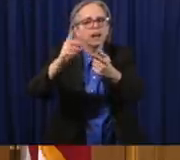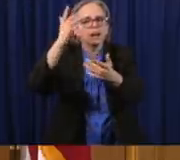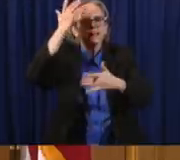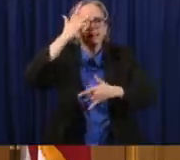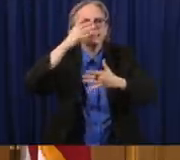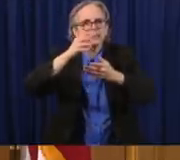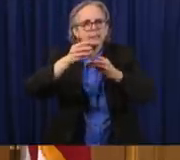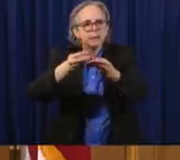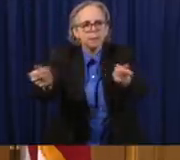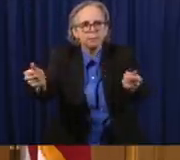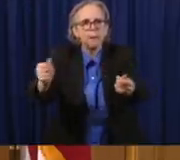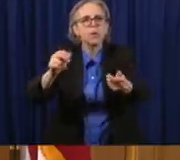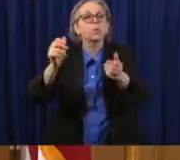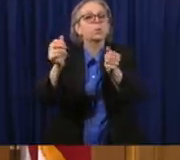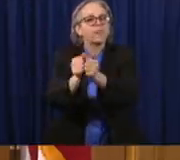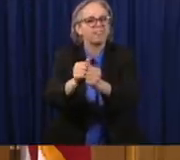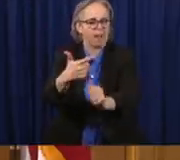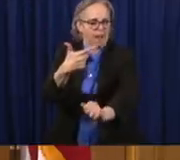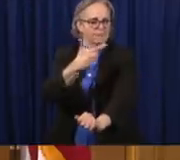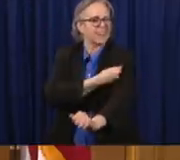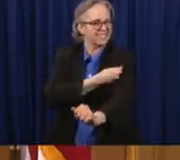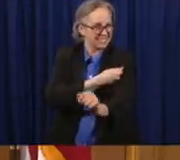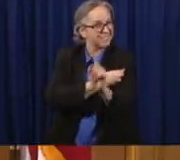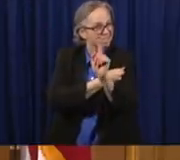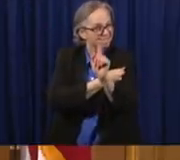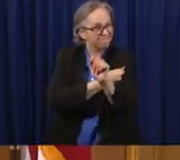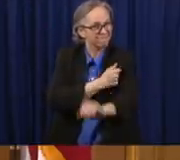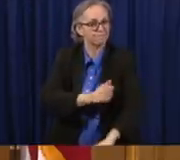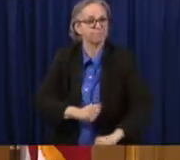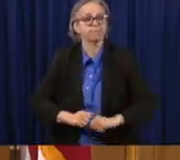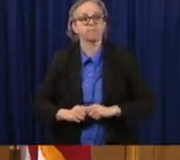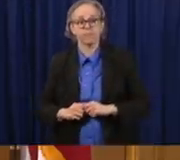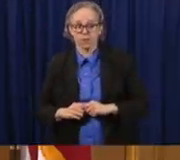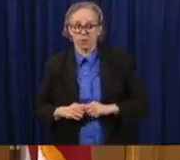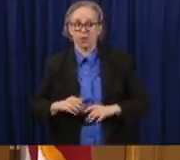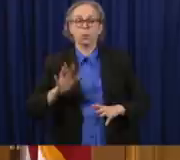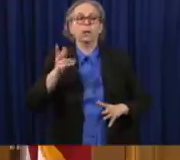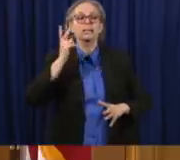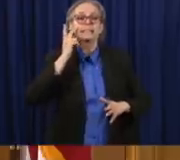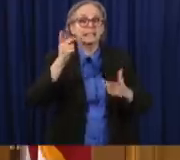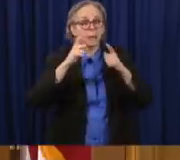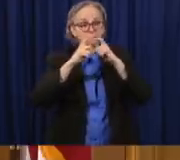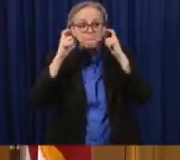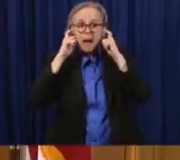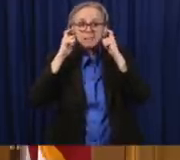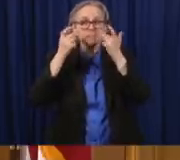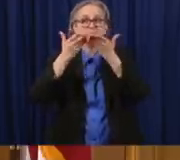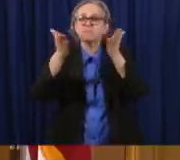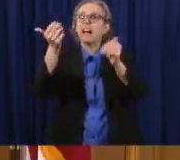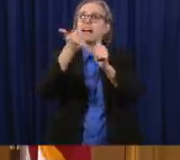vaccine. You're going to be seeing masks everywhere in public. We're going